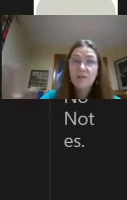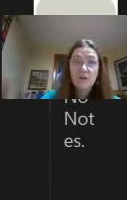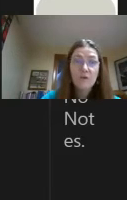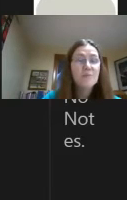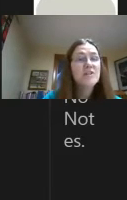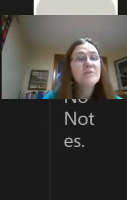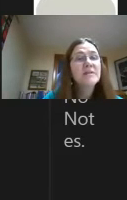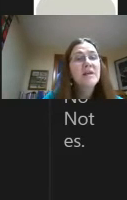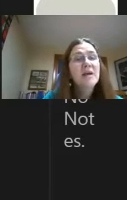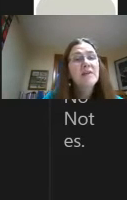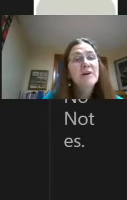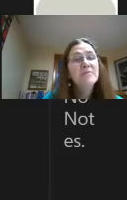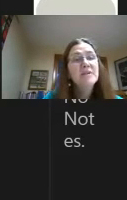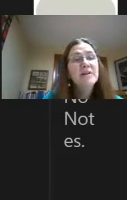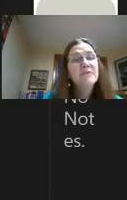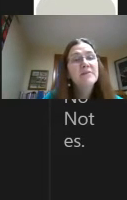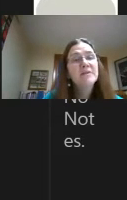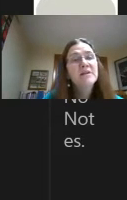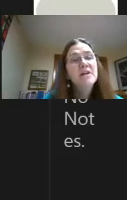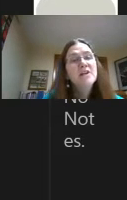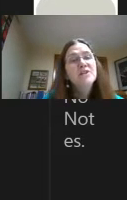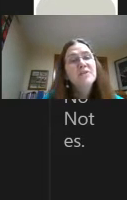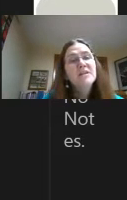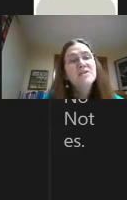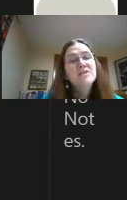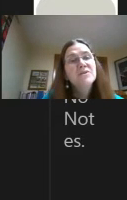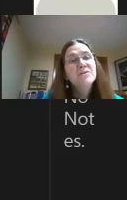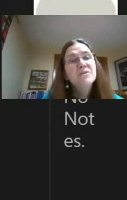you, this is not a horse pasture mix, and 5% alfalfa.